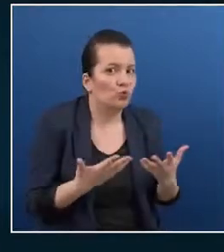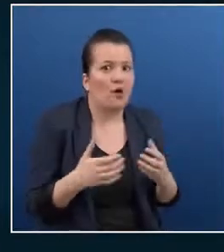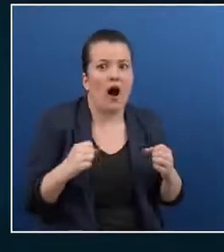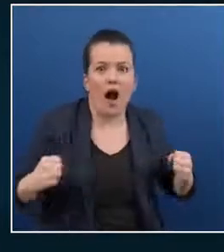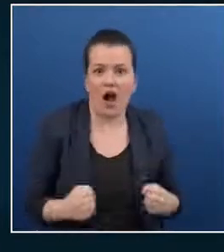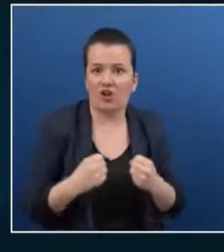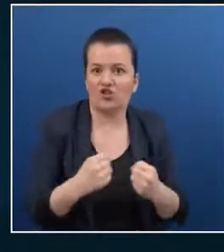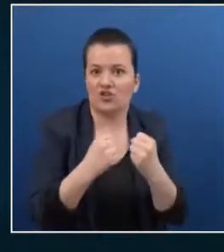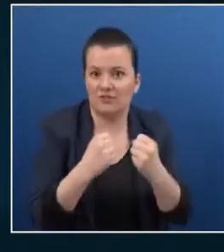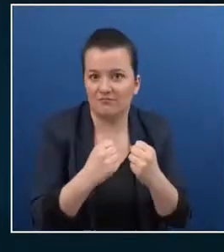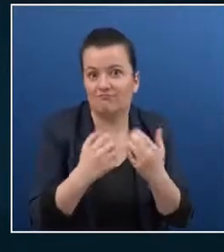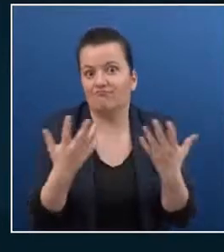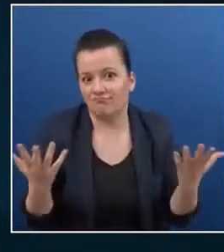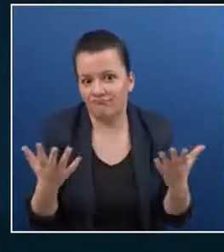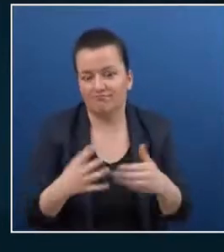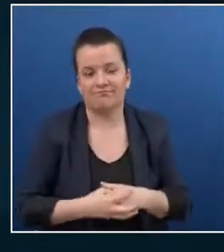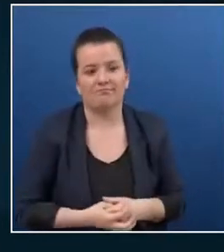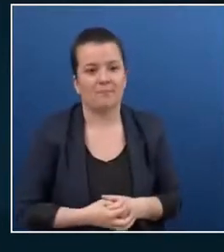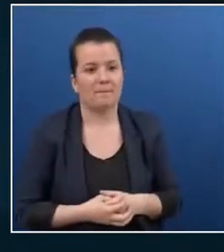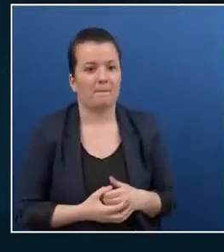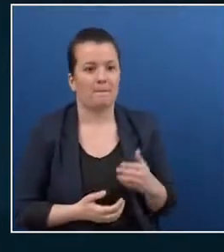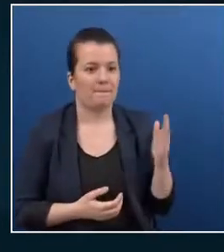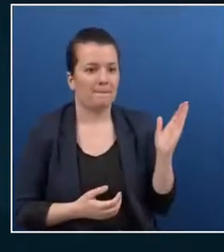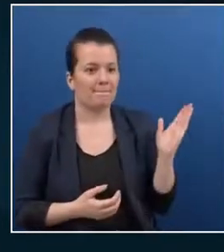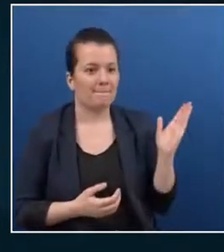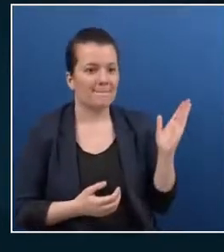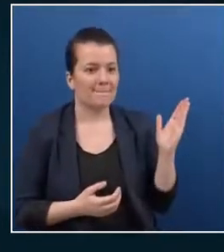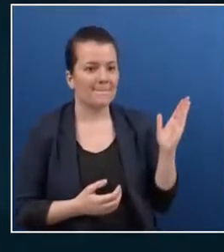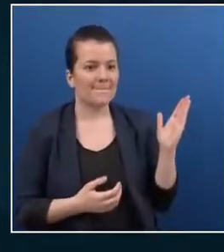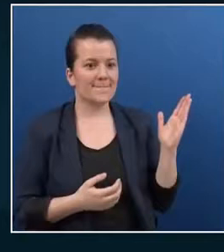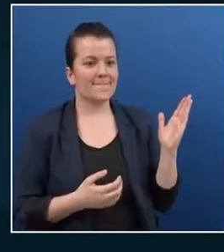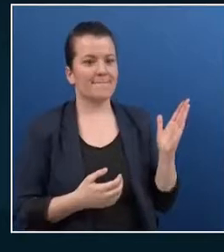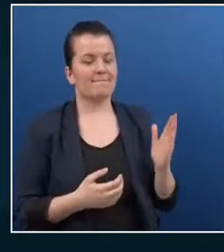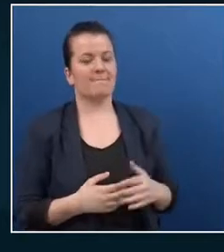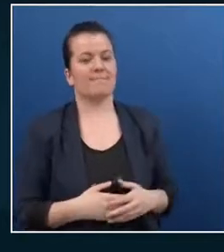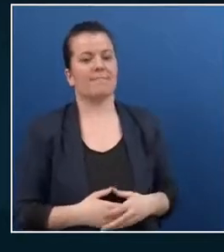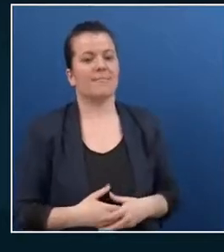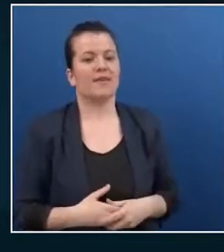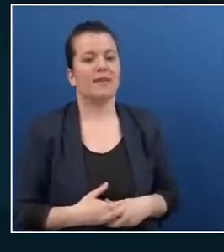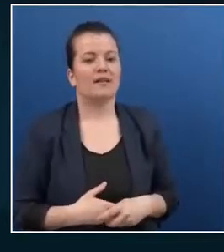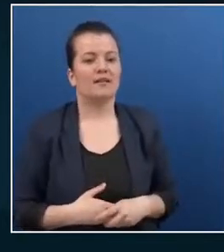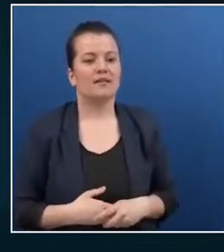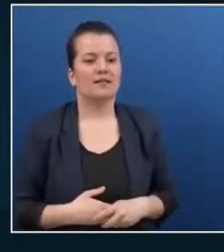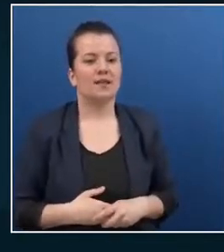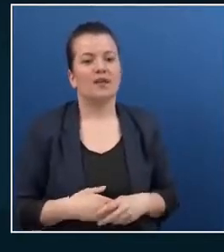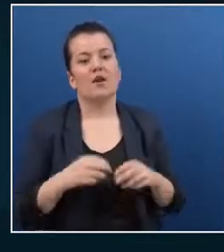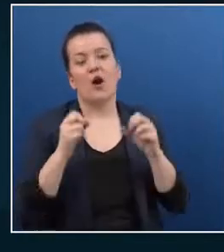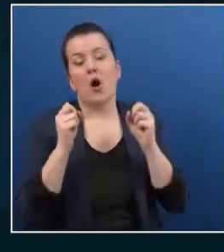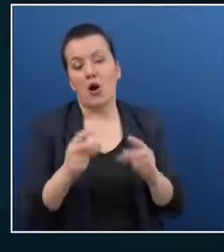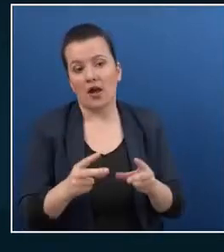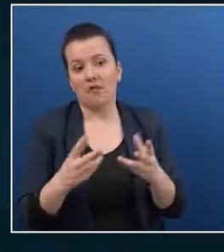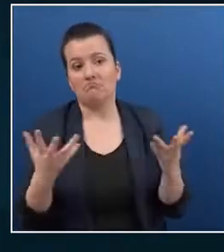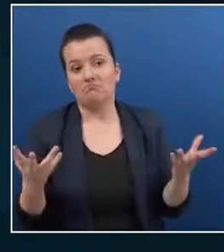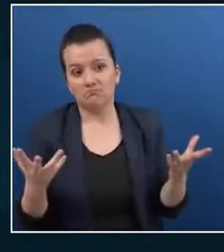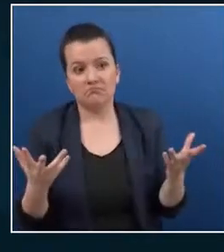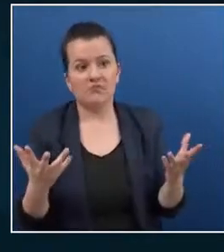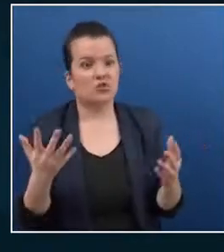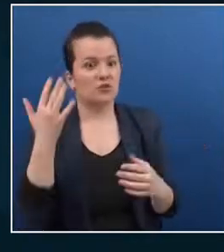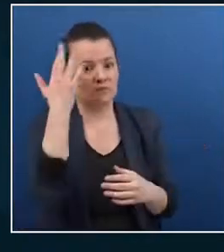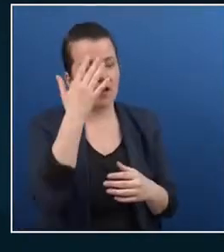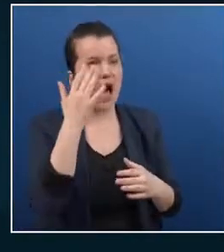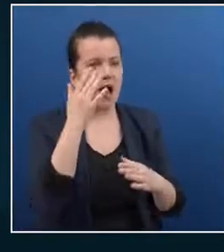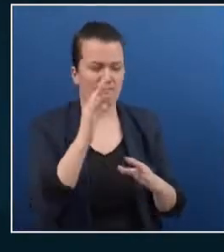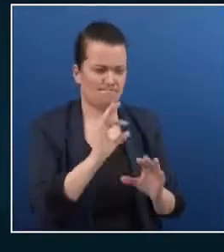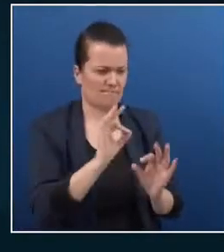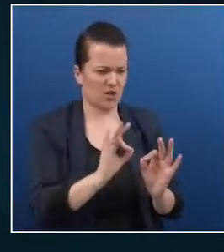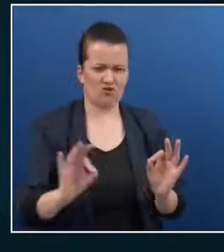actions, right? So if you kind of expand out a little bit and you say, all right, well, now I'm going to put on a graph. I have a park.